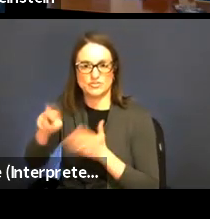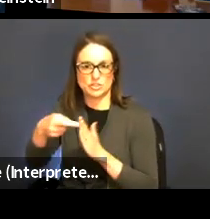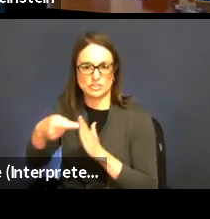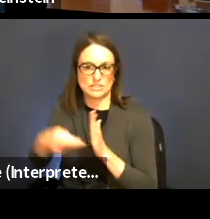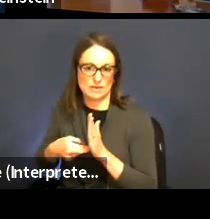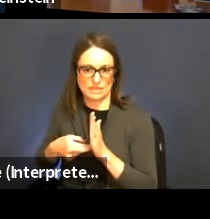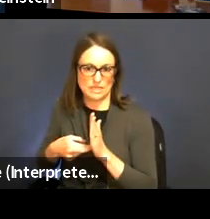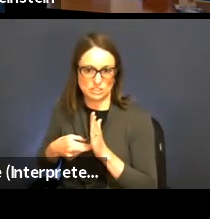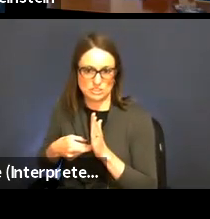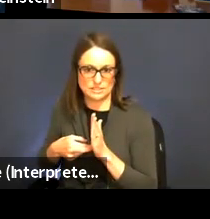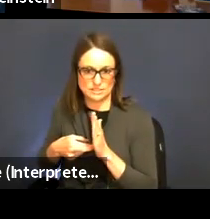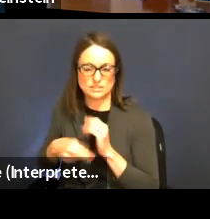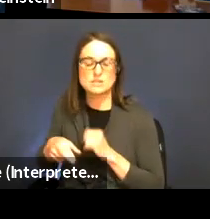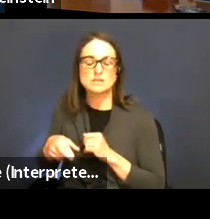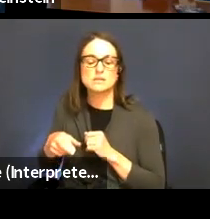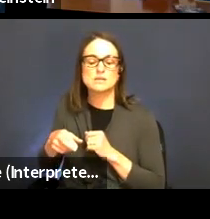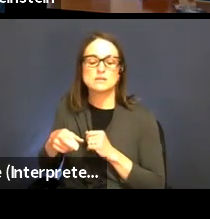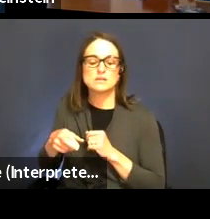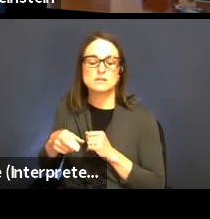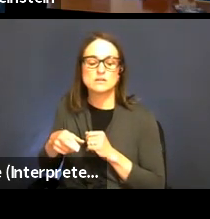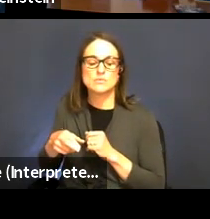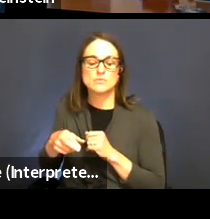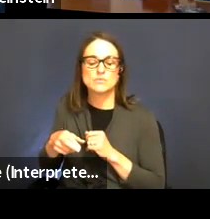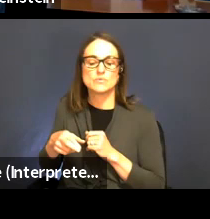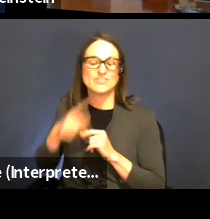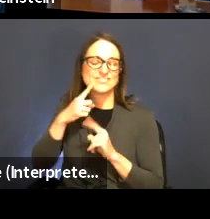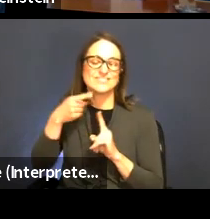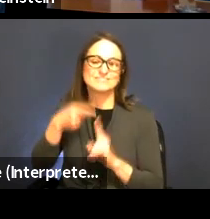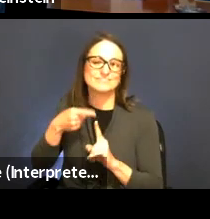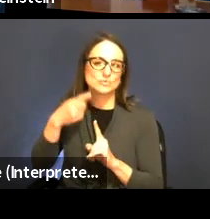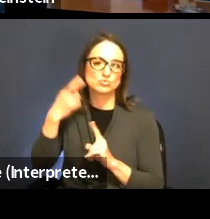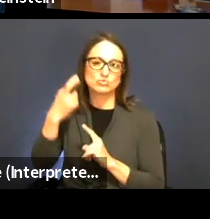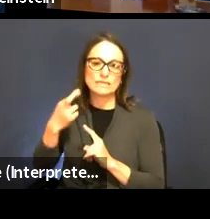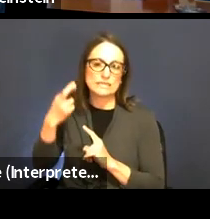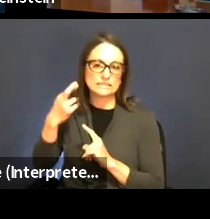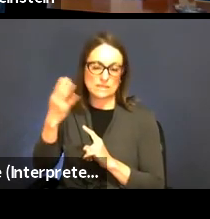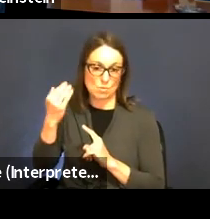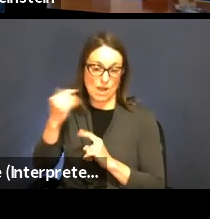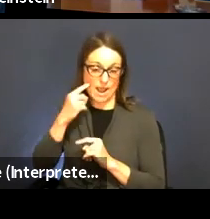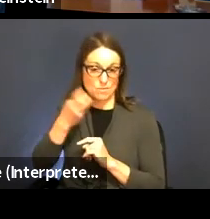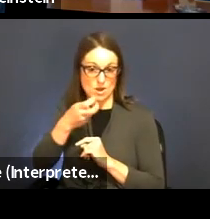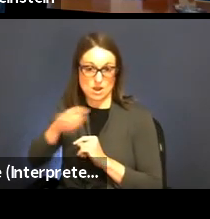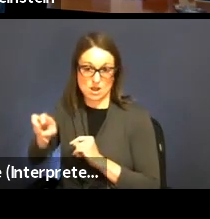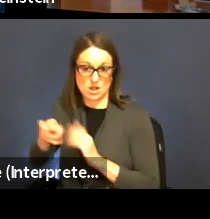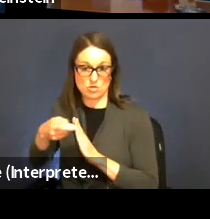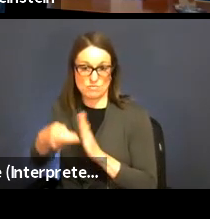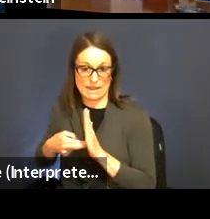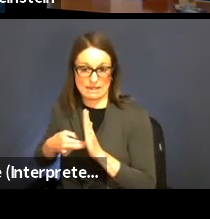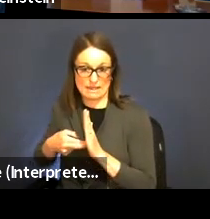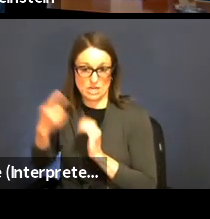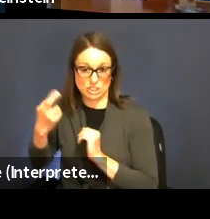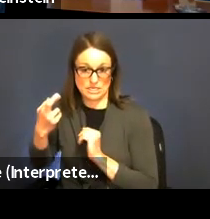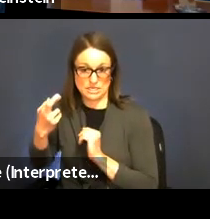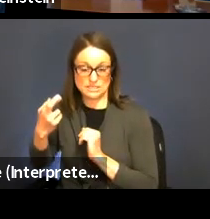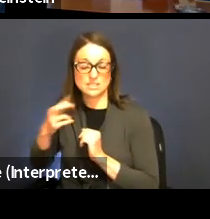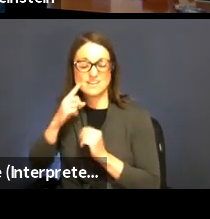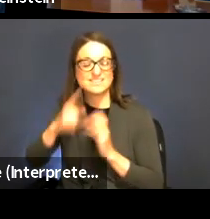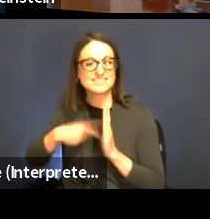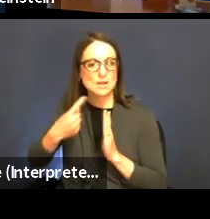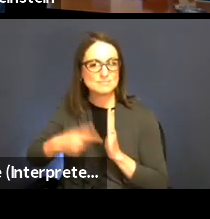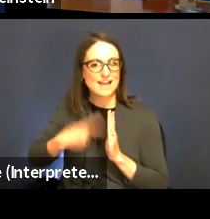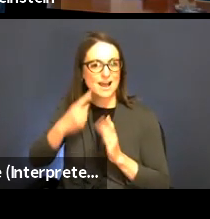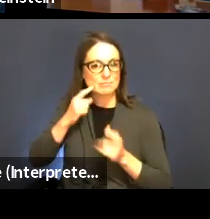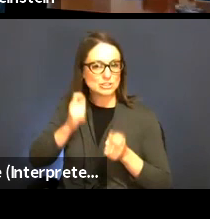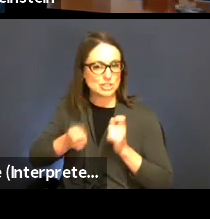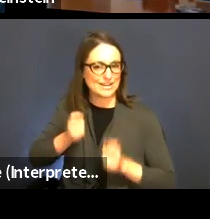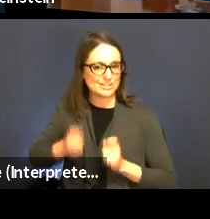regulations. There are a couple of, the main reason for moving it into the regulations is sometimes there are